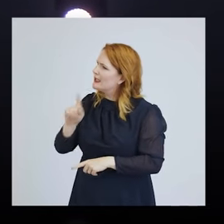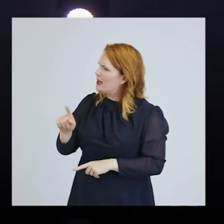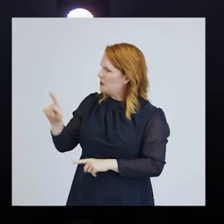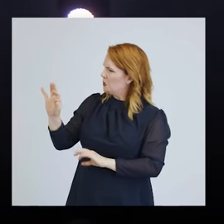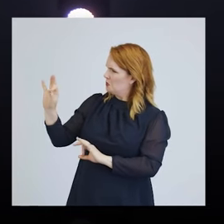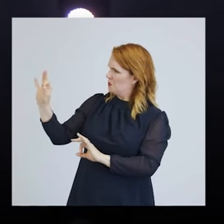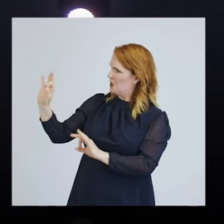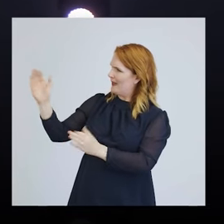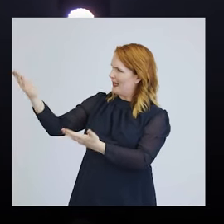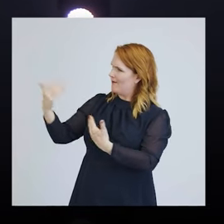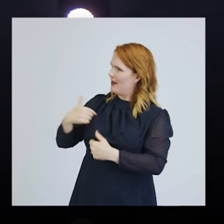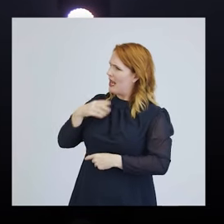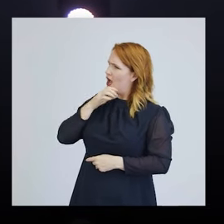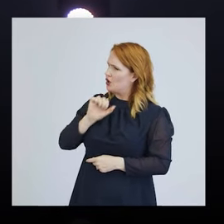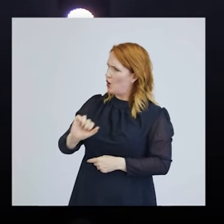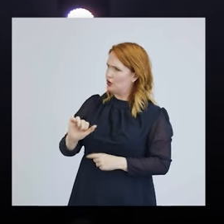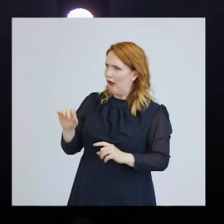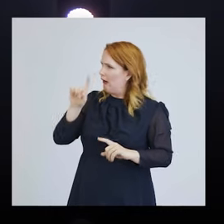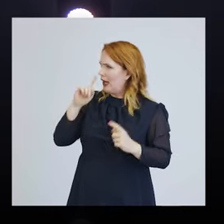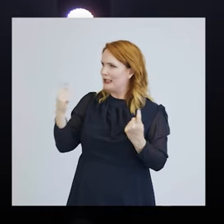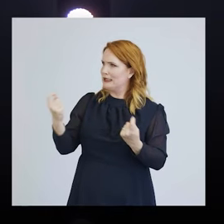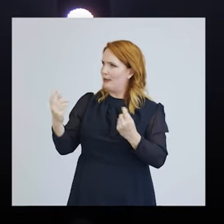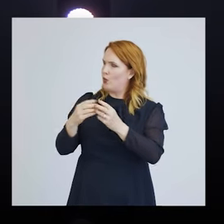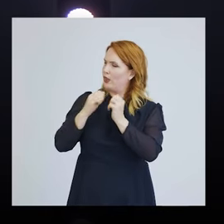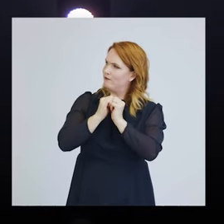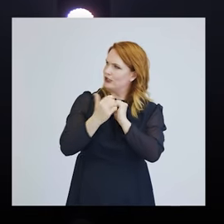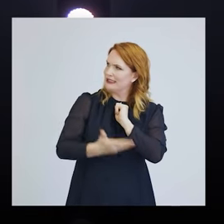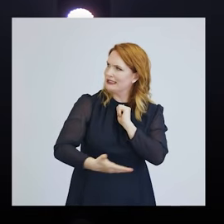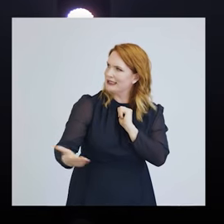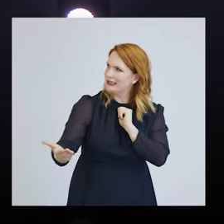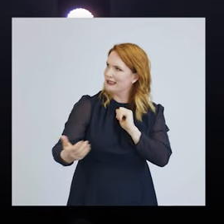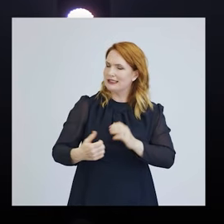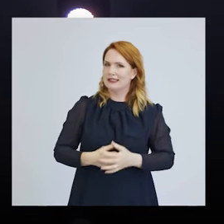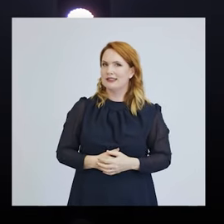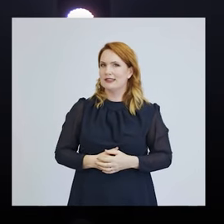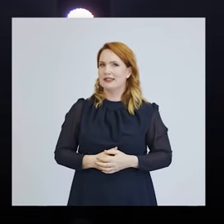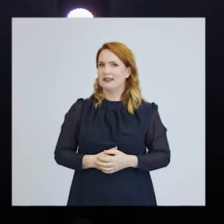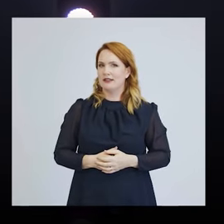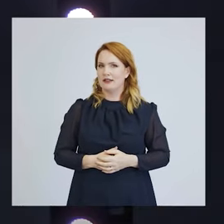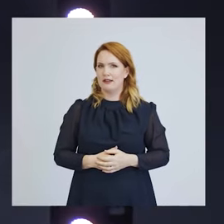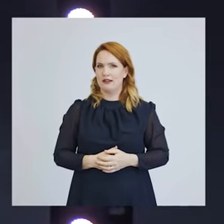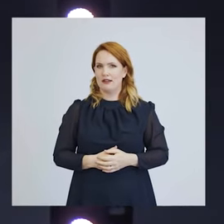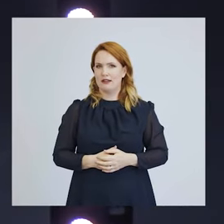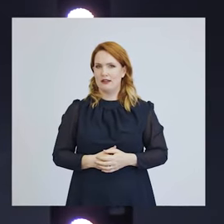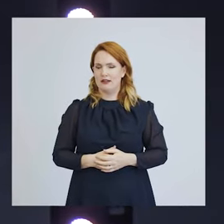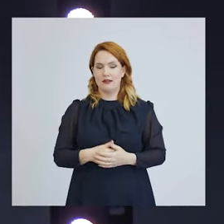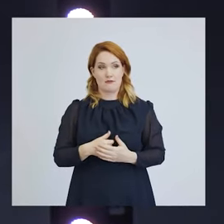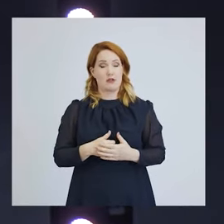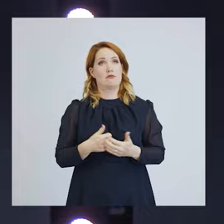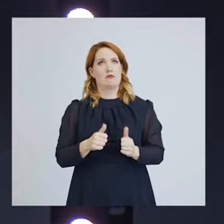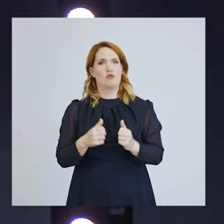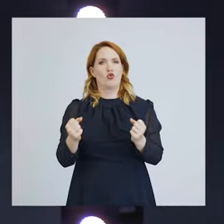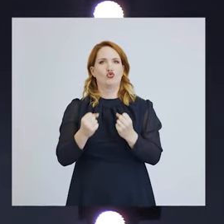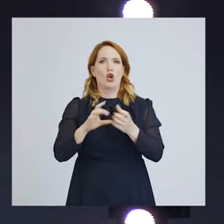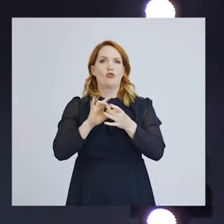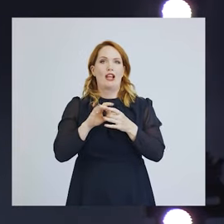never disobeyed your orders. Yet you never even gave me a goat so I could celebrate with my friends.